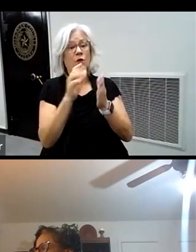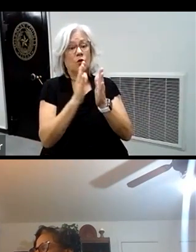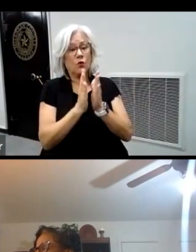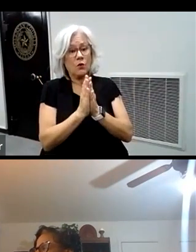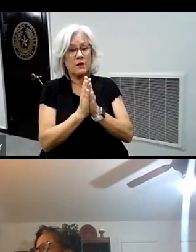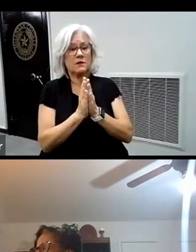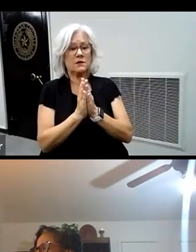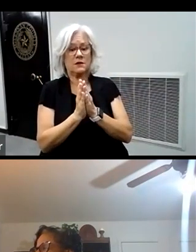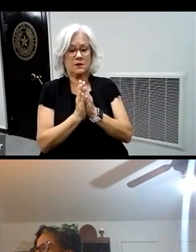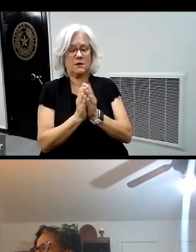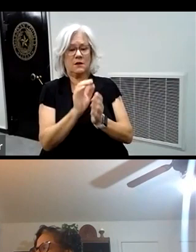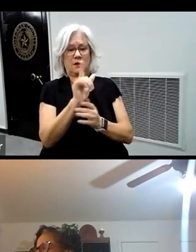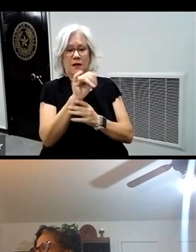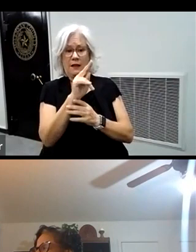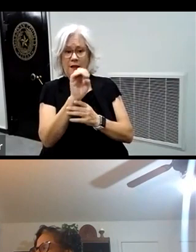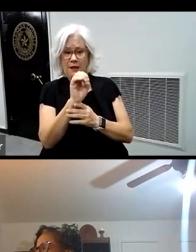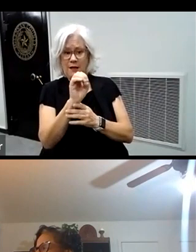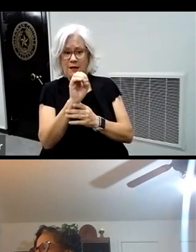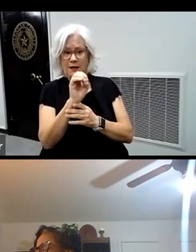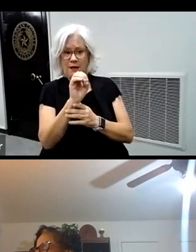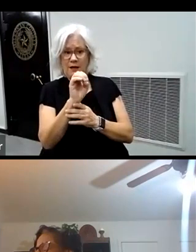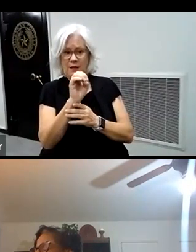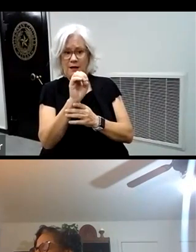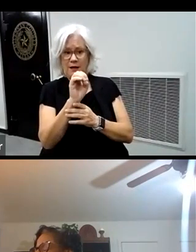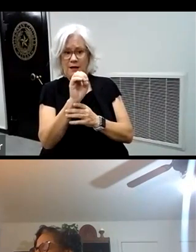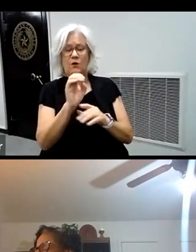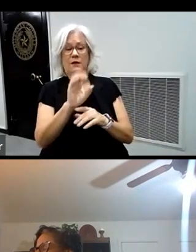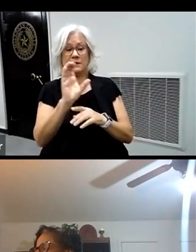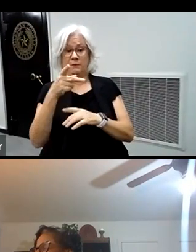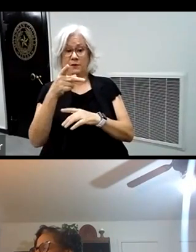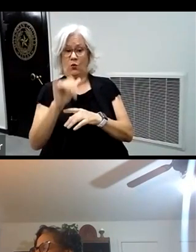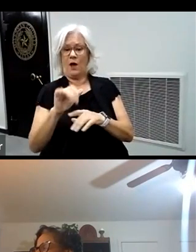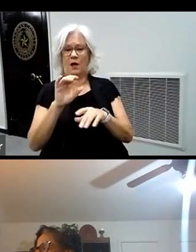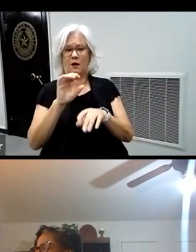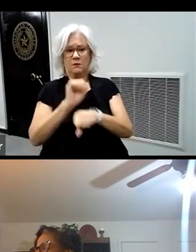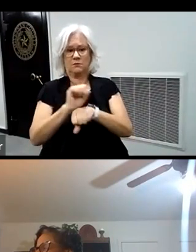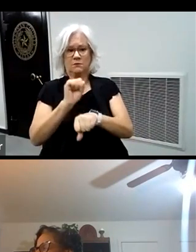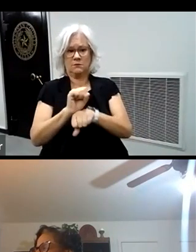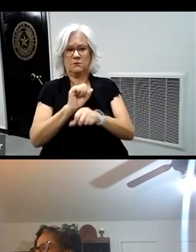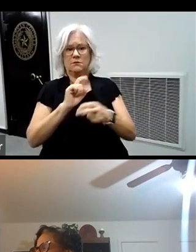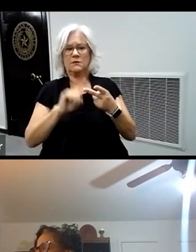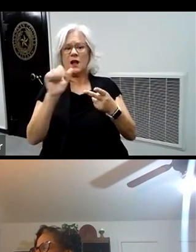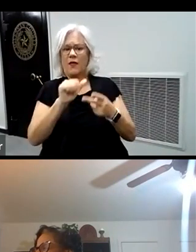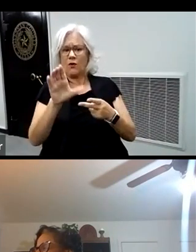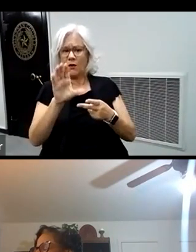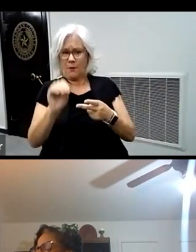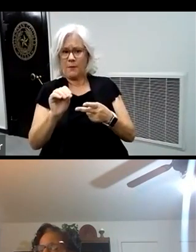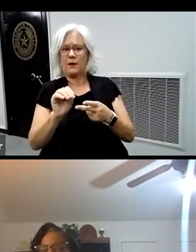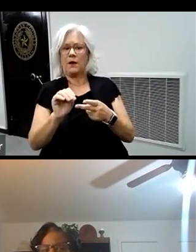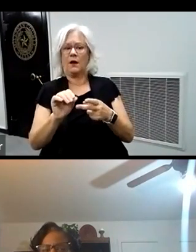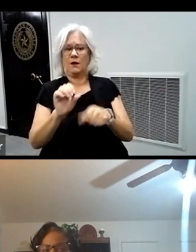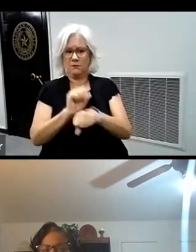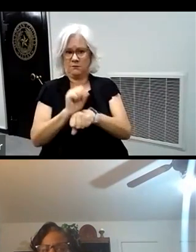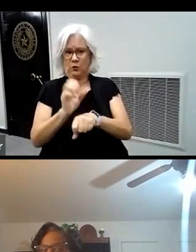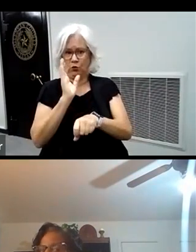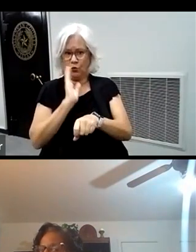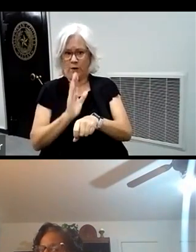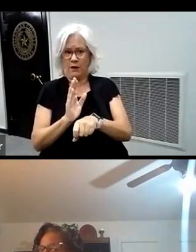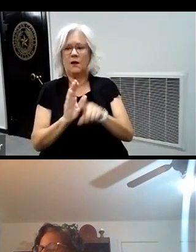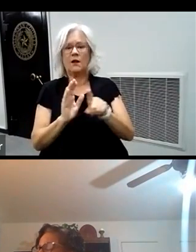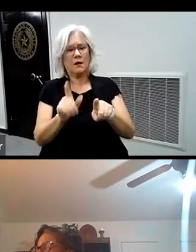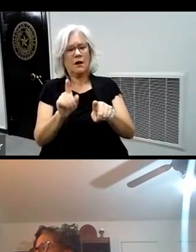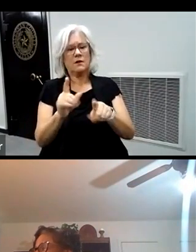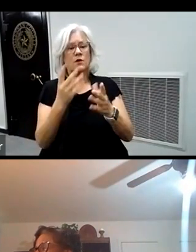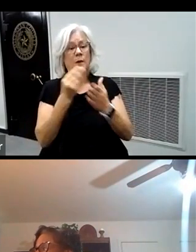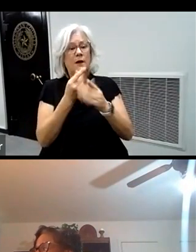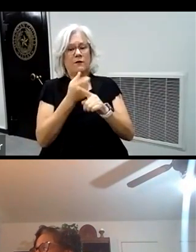line items for work to be performed by CP&Y and Lockwood, Andrews, and Newman, as well as some supplies to cover the